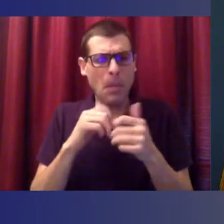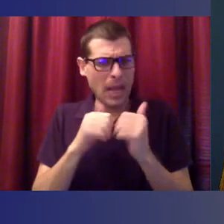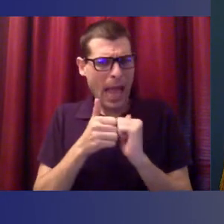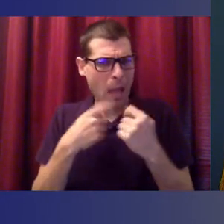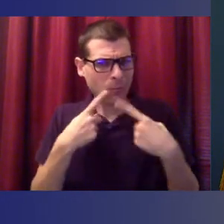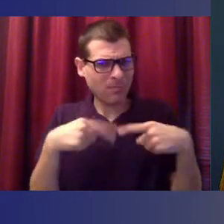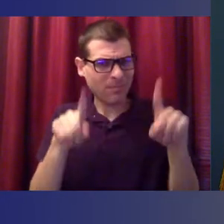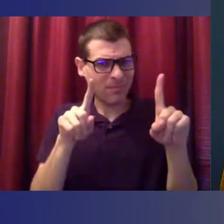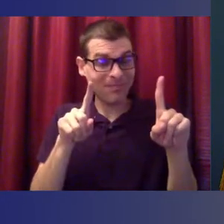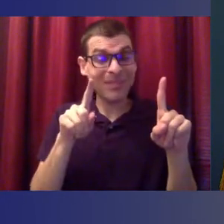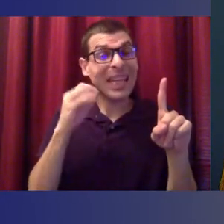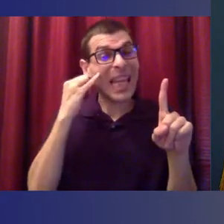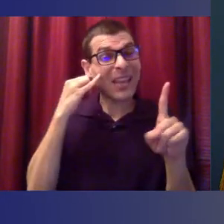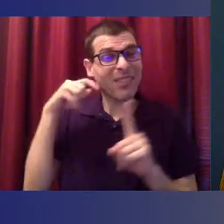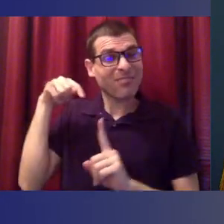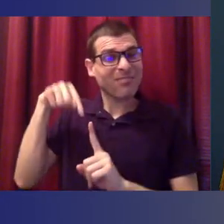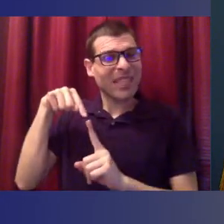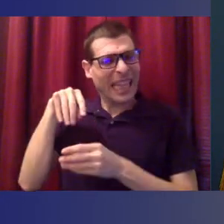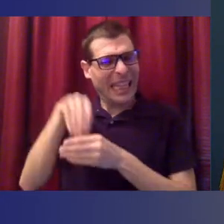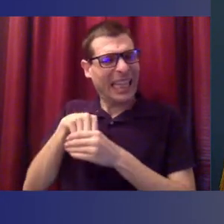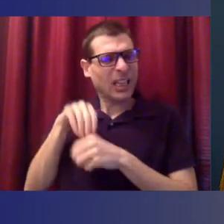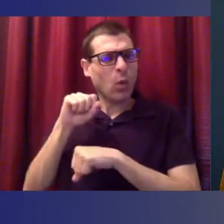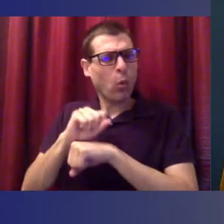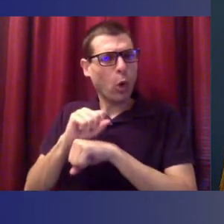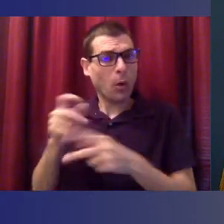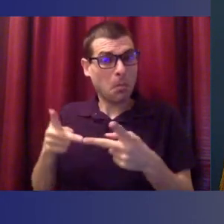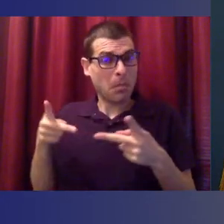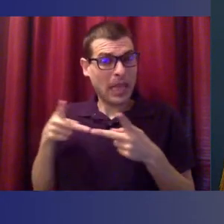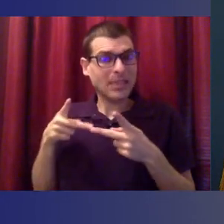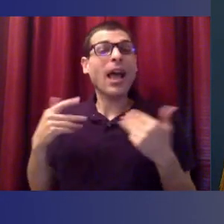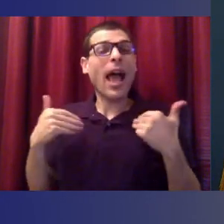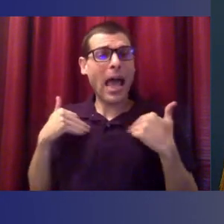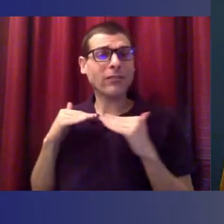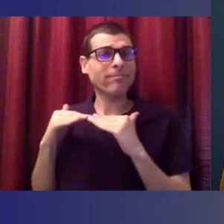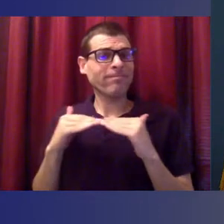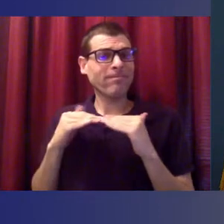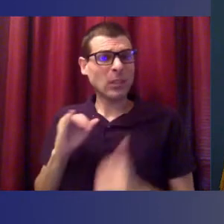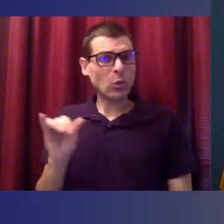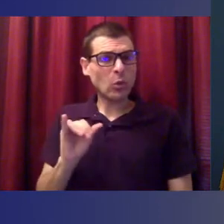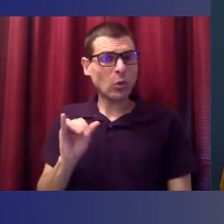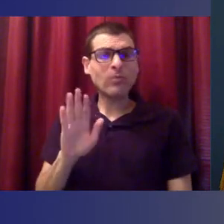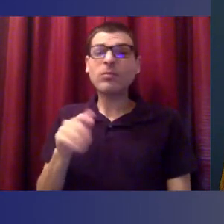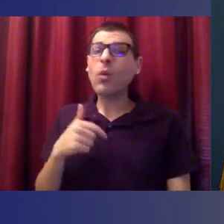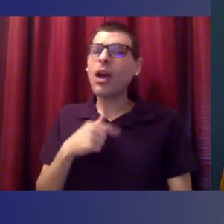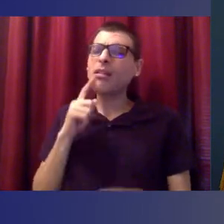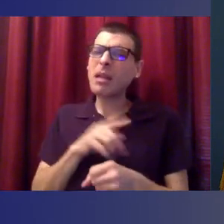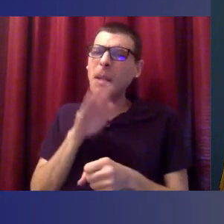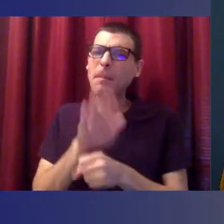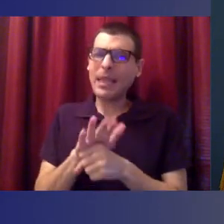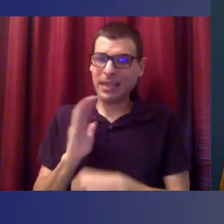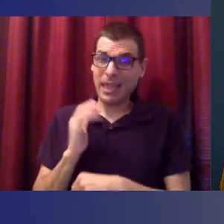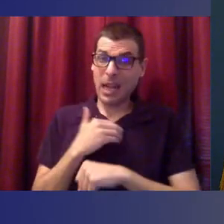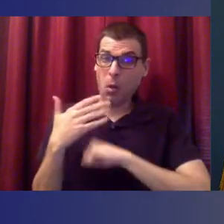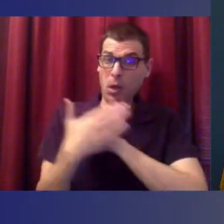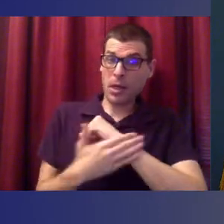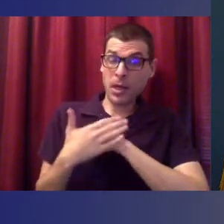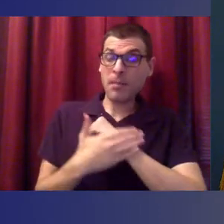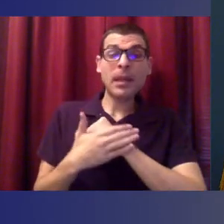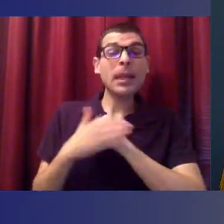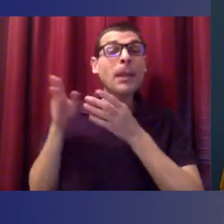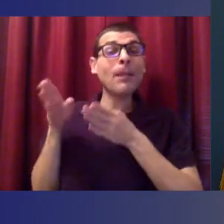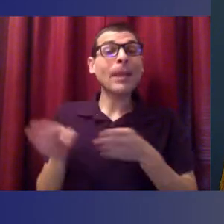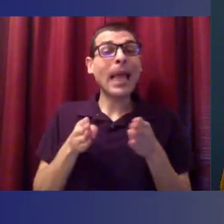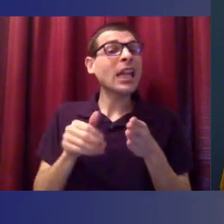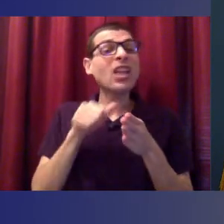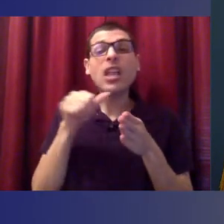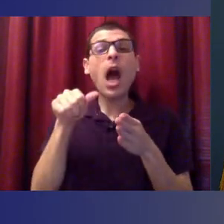workplace. So I'm committed to ensuring that the county's workforce equity strategic plan remains fully supported as